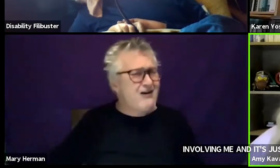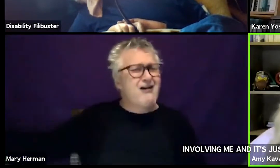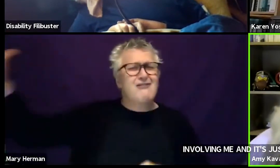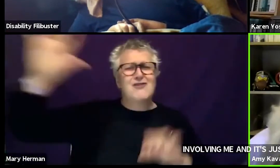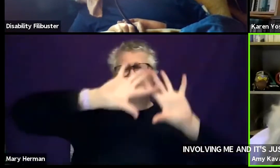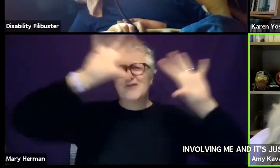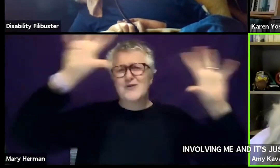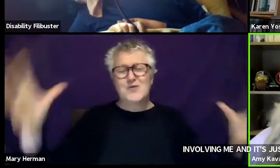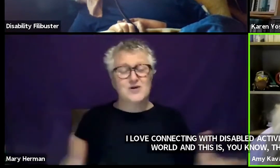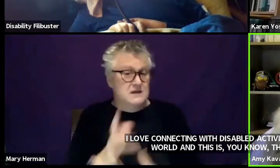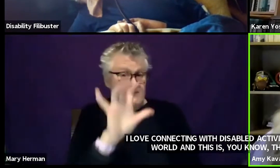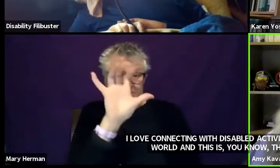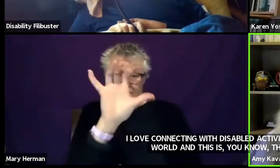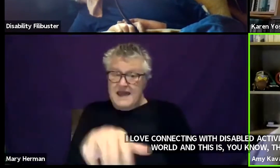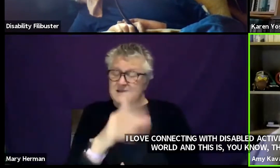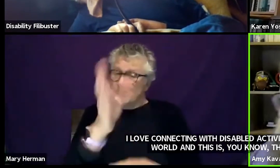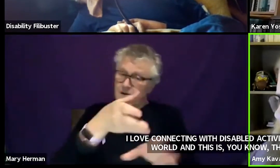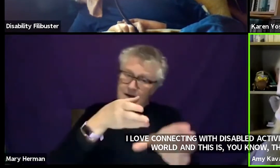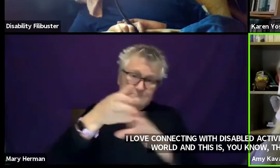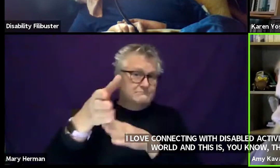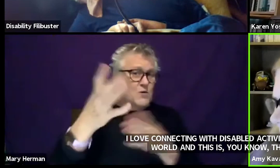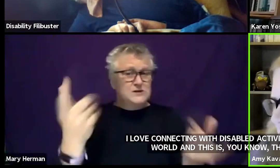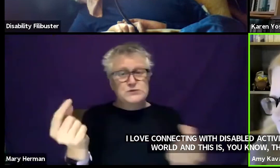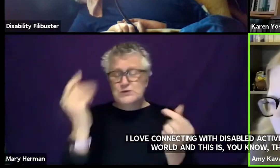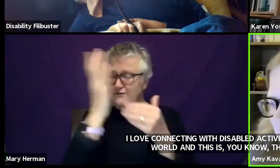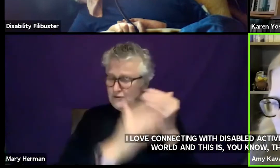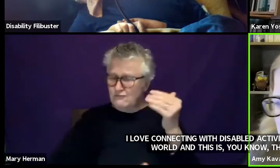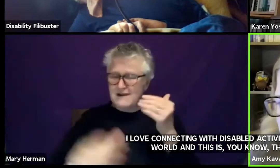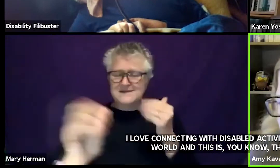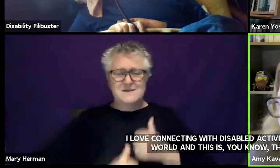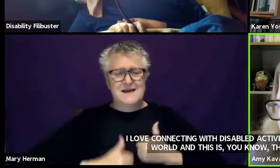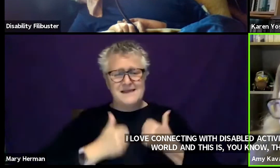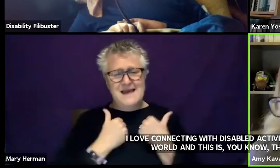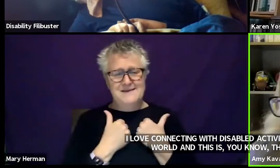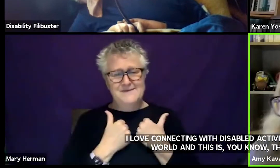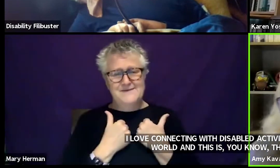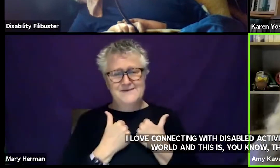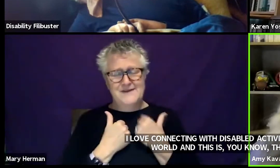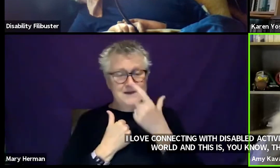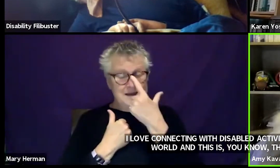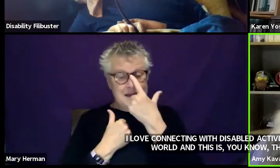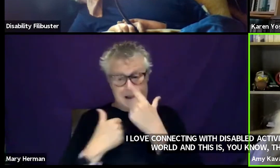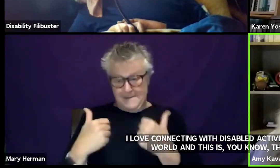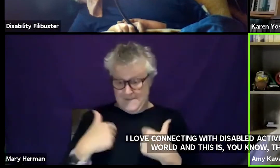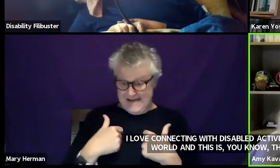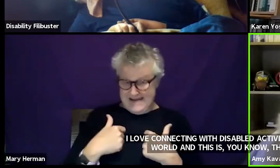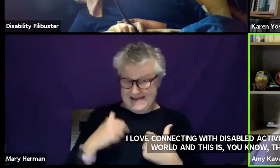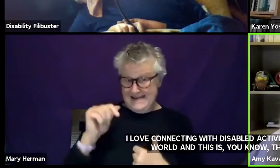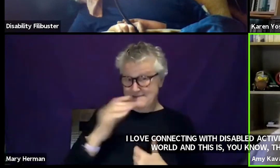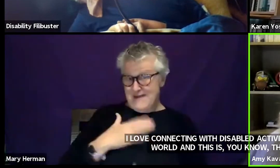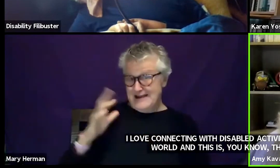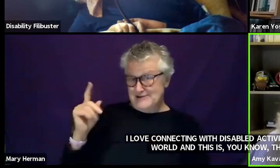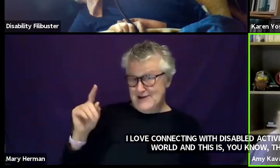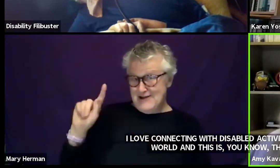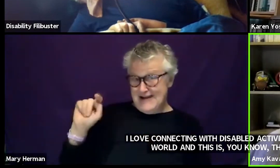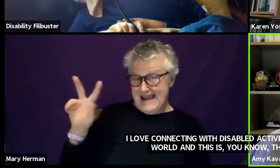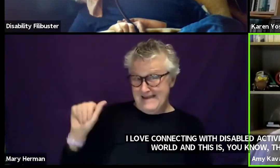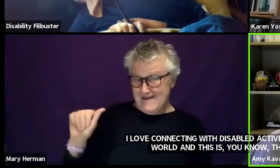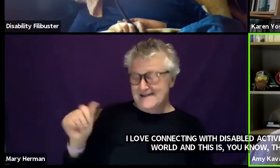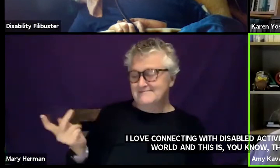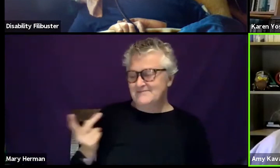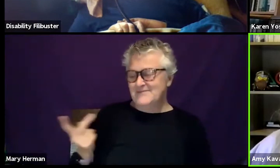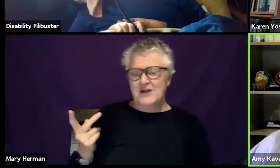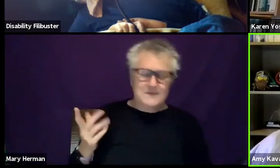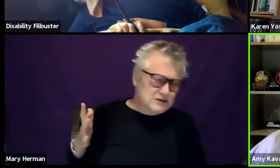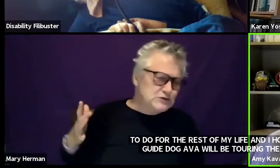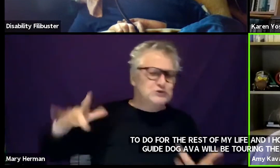of my life. And I hope that soon me and guide dog Ava will be touring the world and getting on planes and coming and meeting people